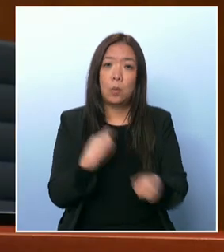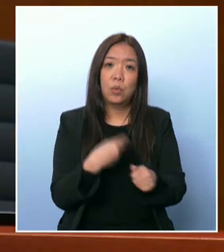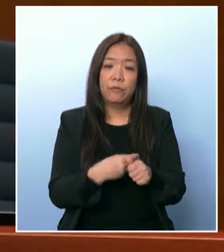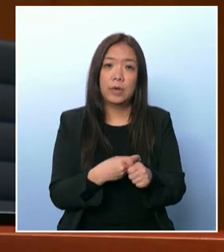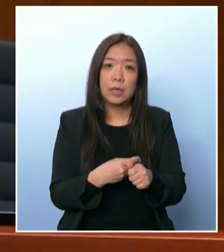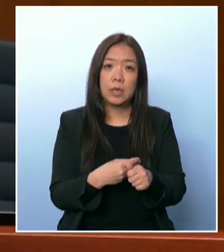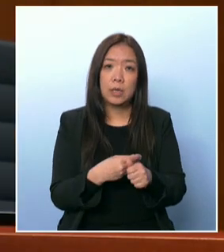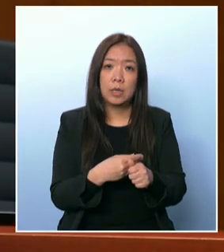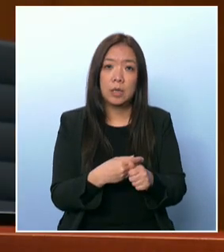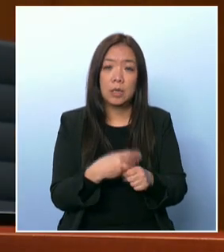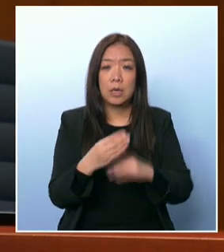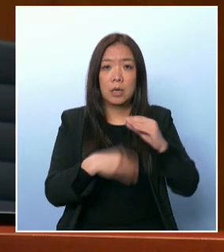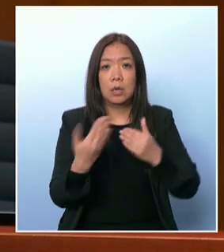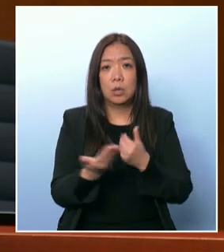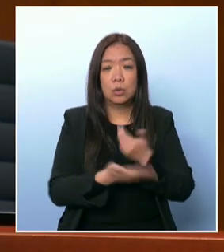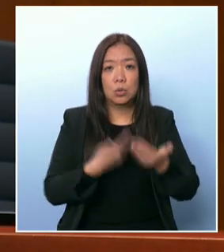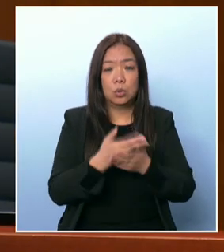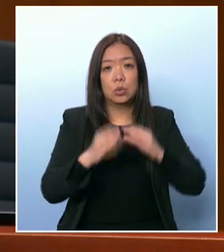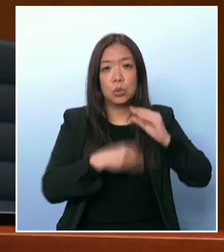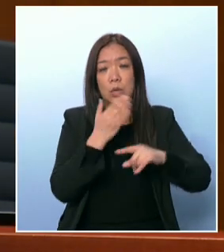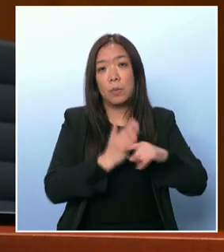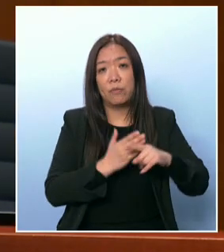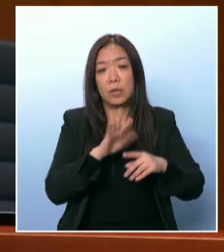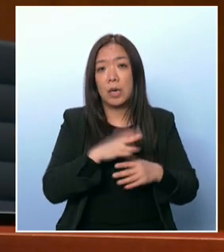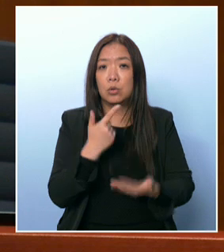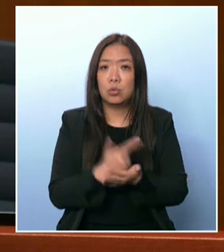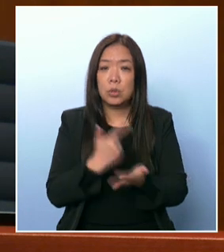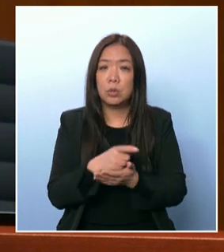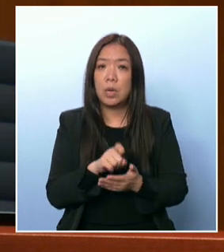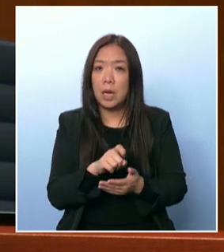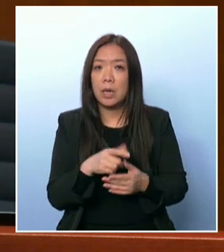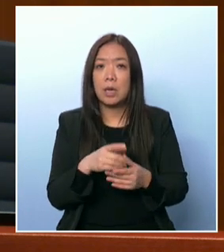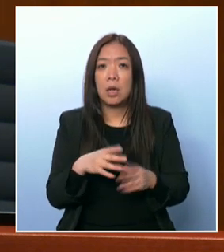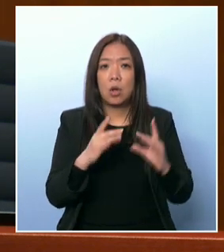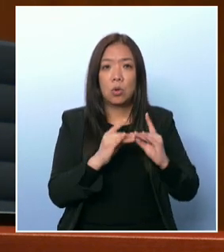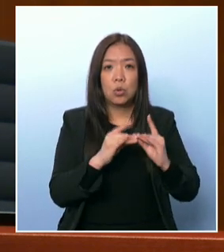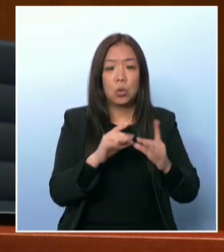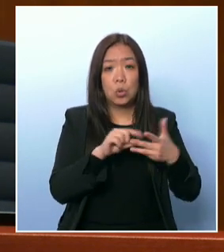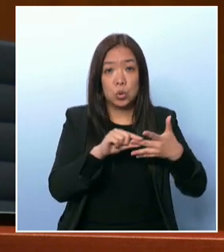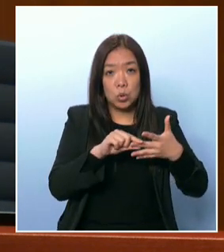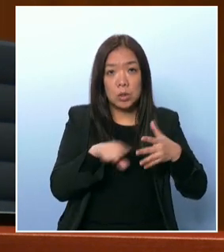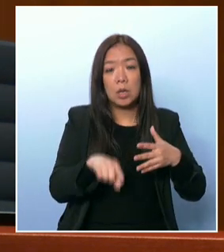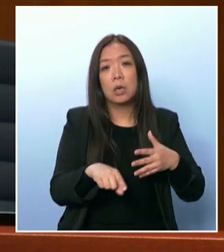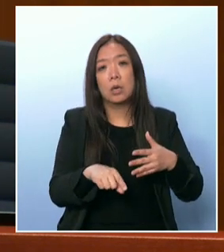thank you. Now, this proposal is about redevelopment of the Clinical Training Amenities Center.